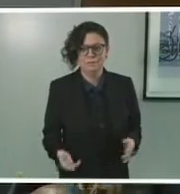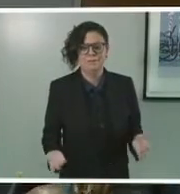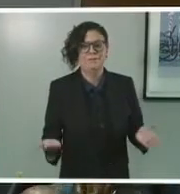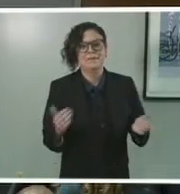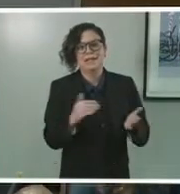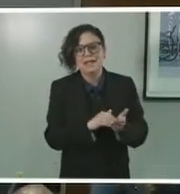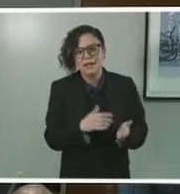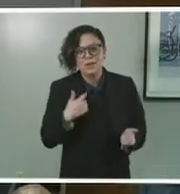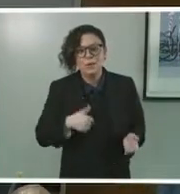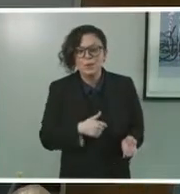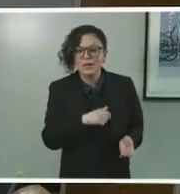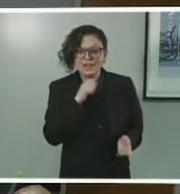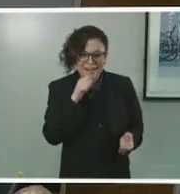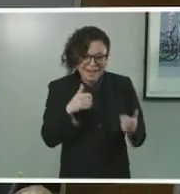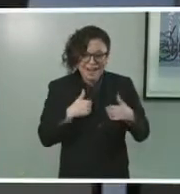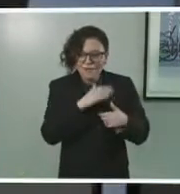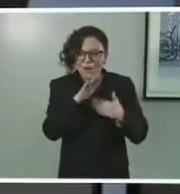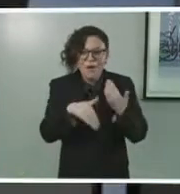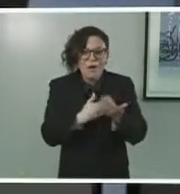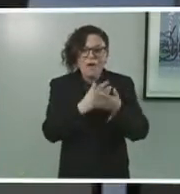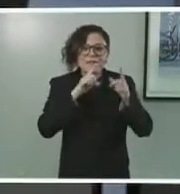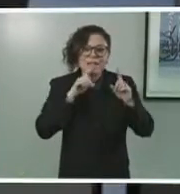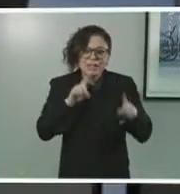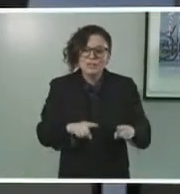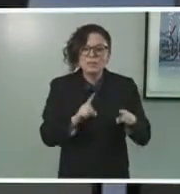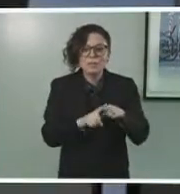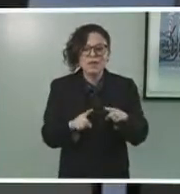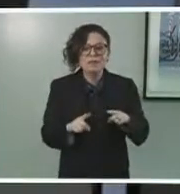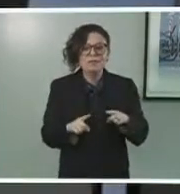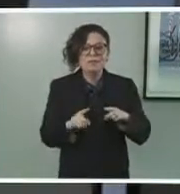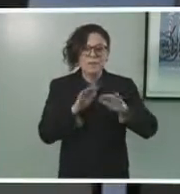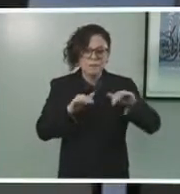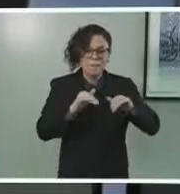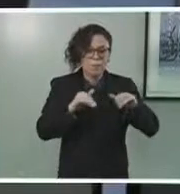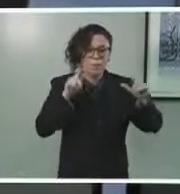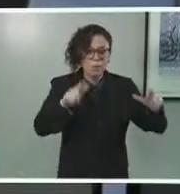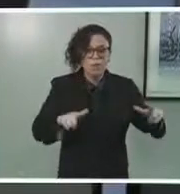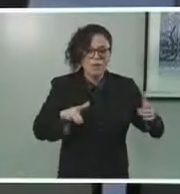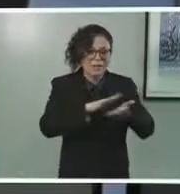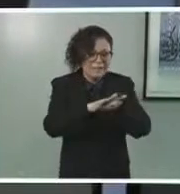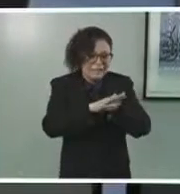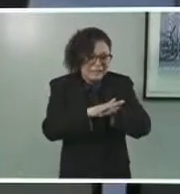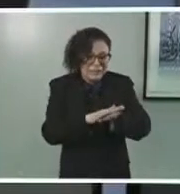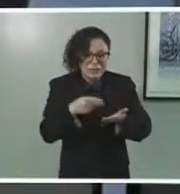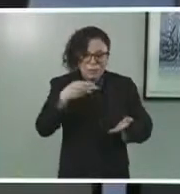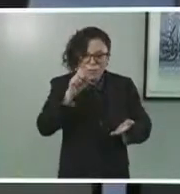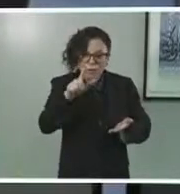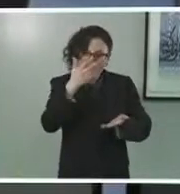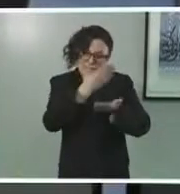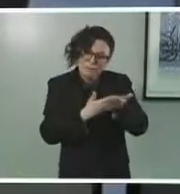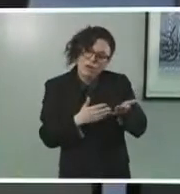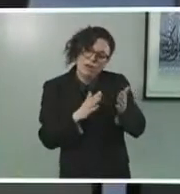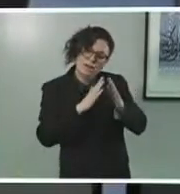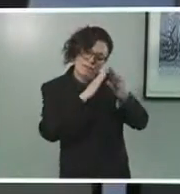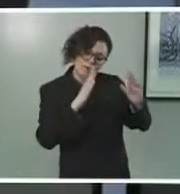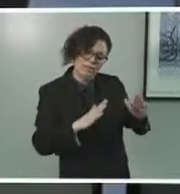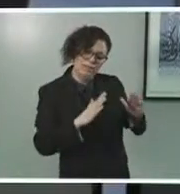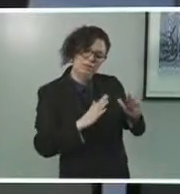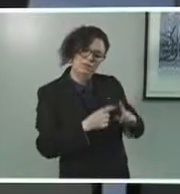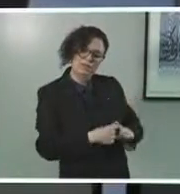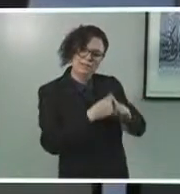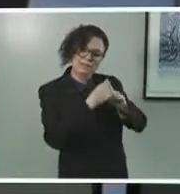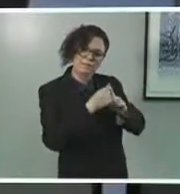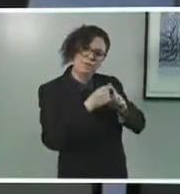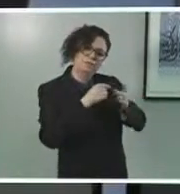we're not going to have all the answers, but I think that pool supplies, cleaning your pool is part of that residential exception, maintaining